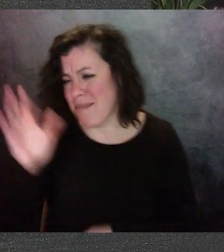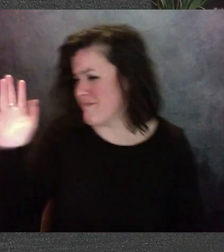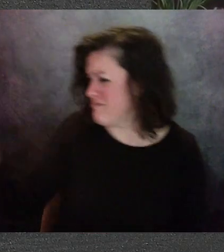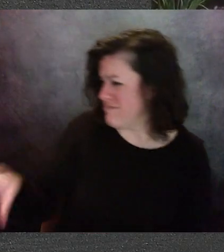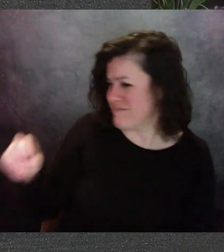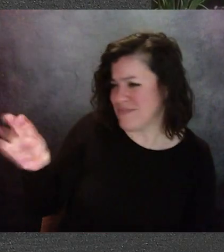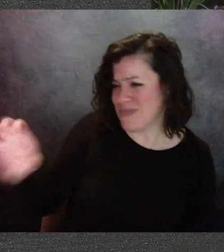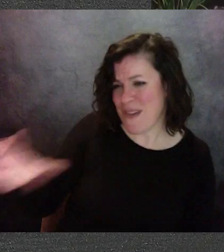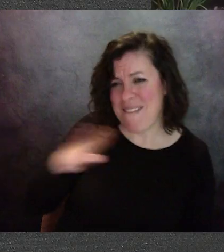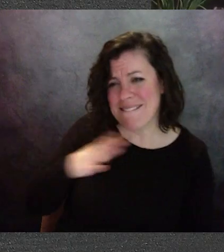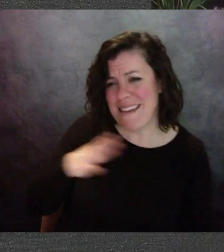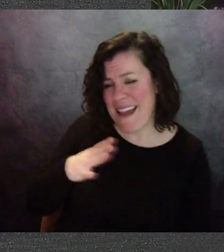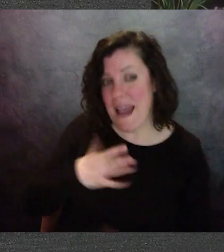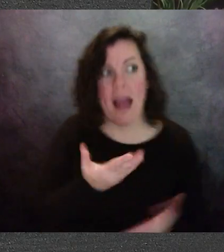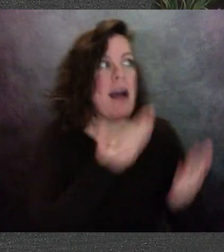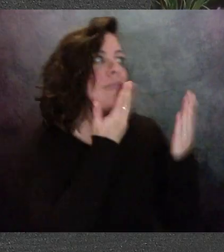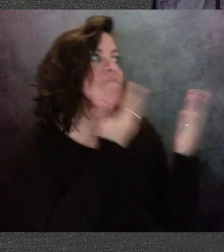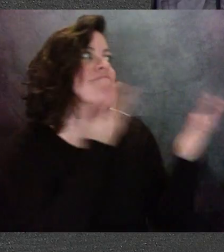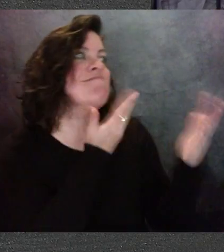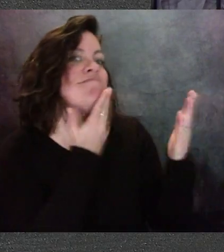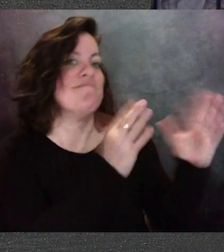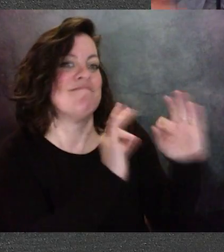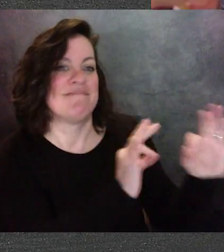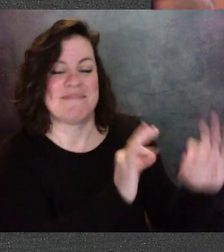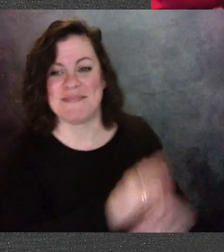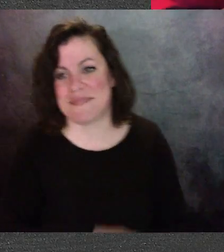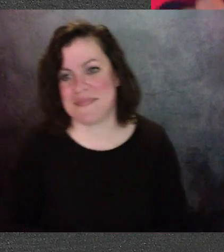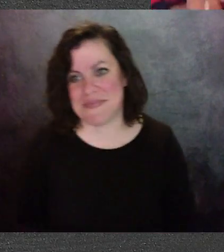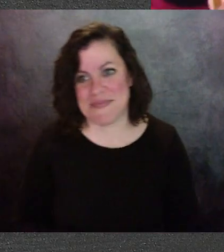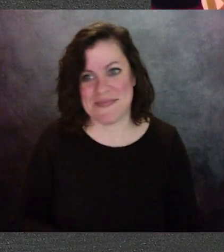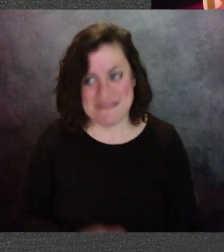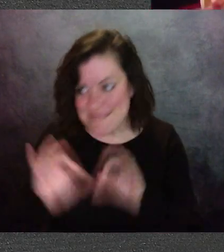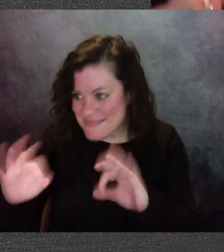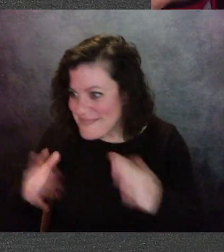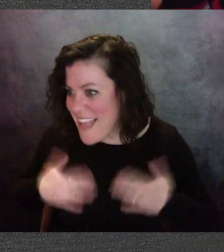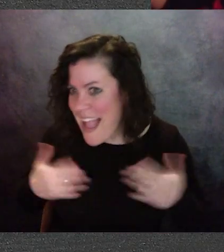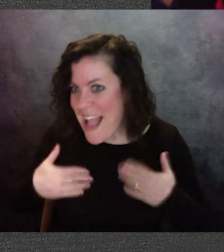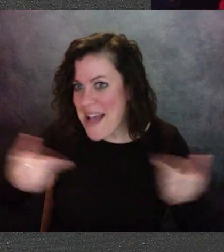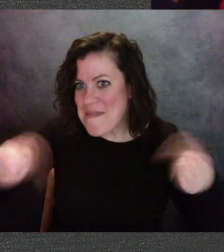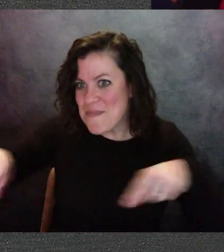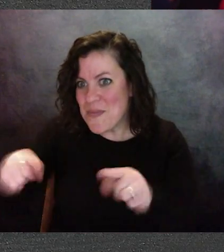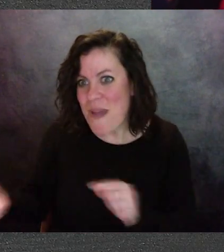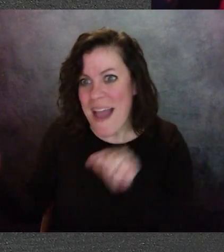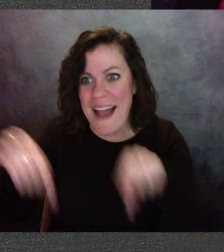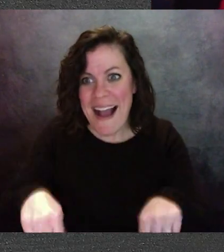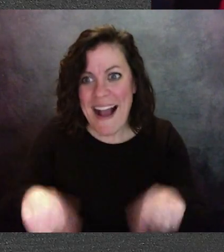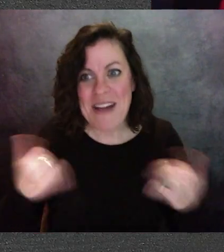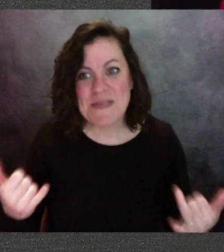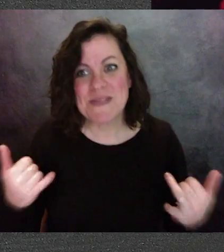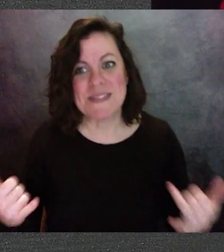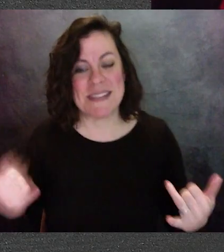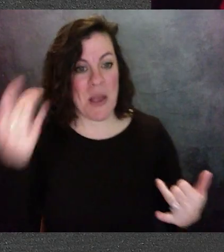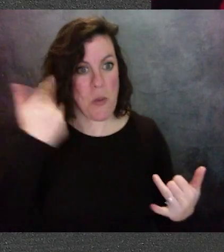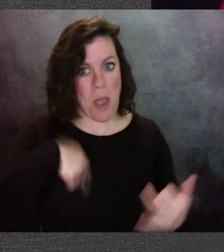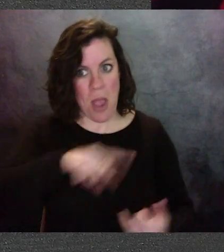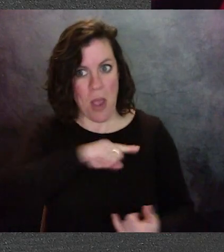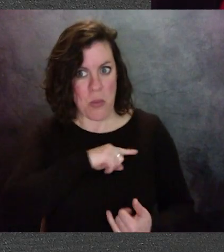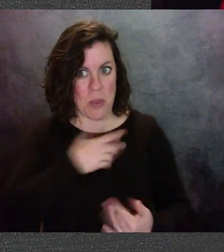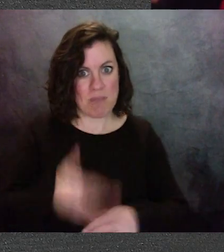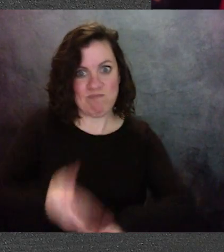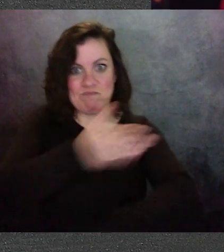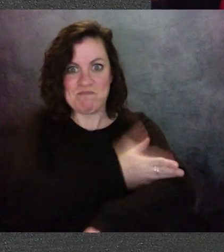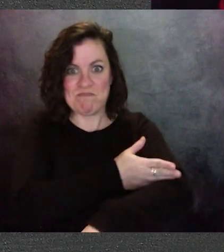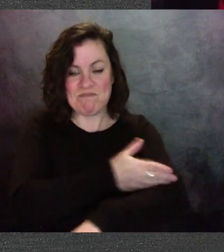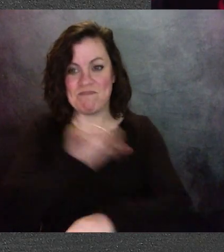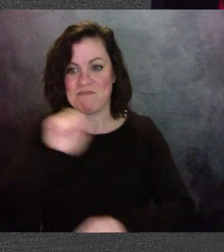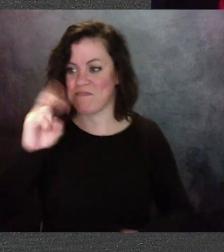you so much. Okay. Bye. Bye. Hi guys, you came over at the perfect time because I'm about to shape up with shapes. You want to join me?